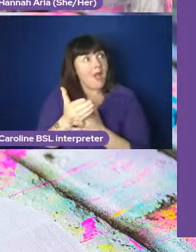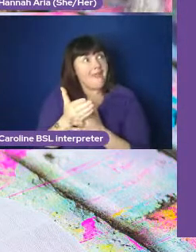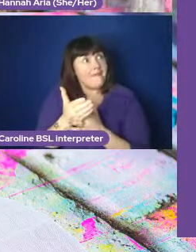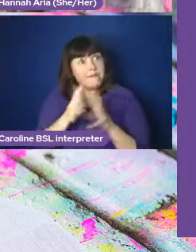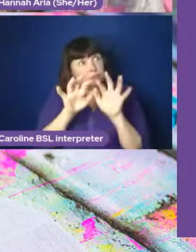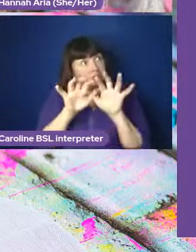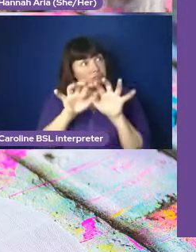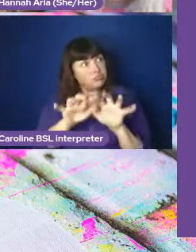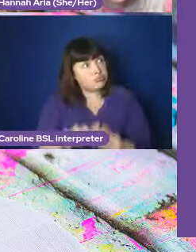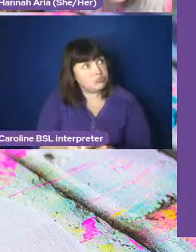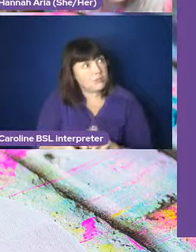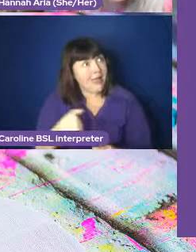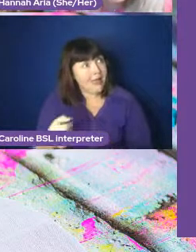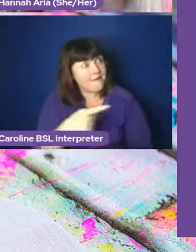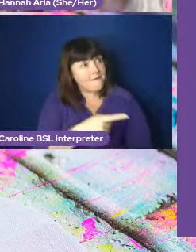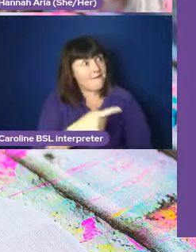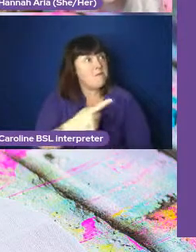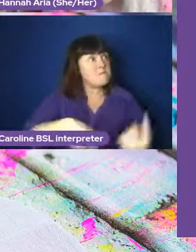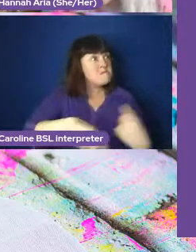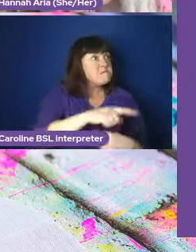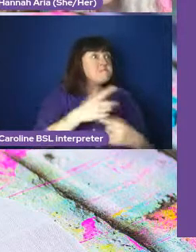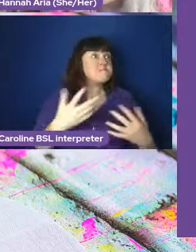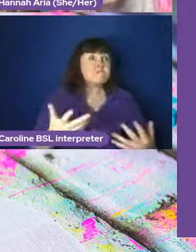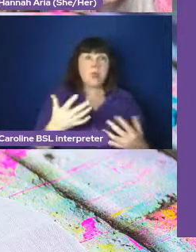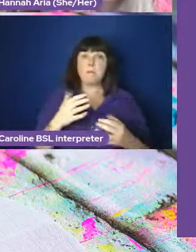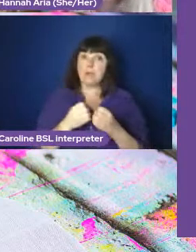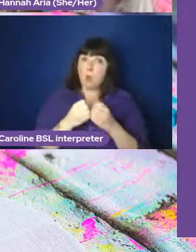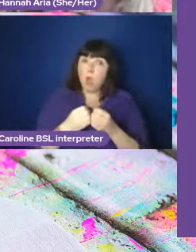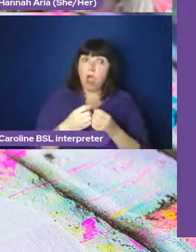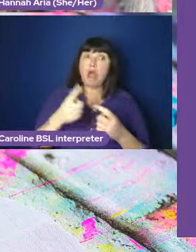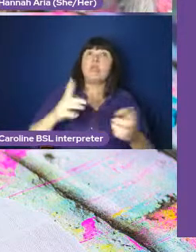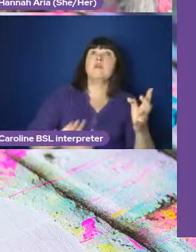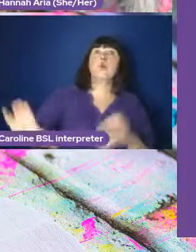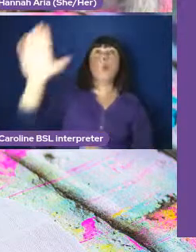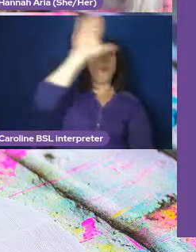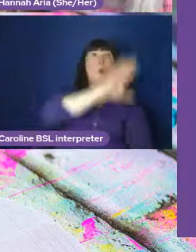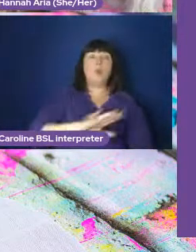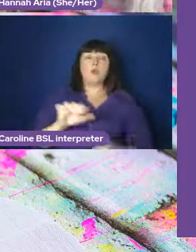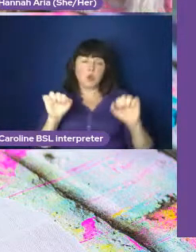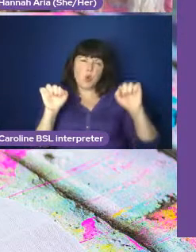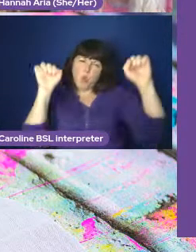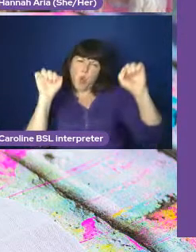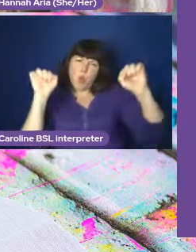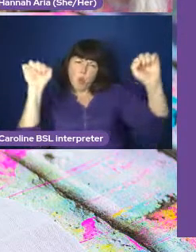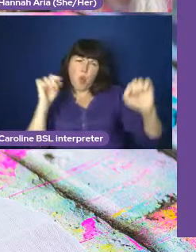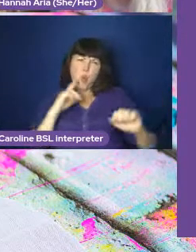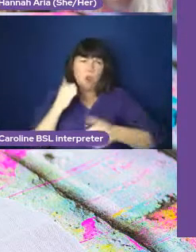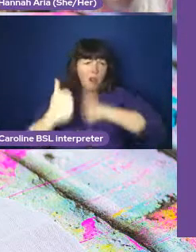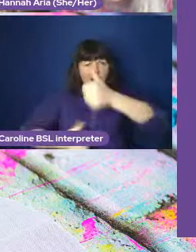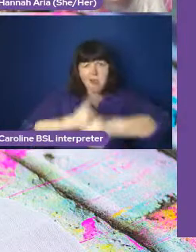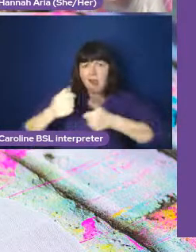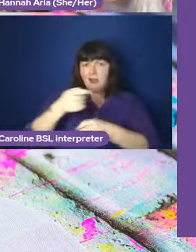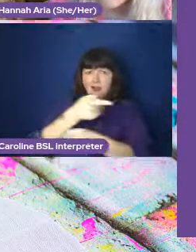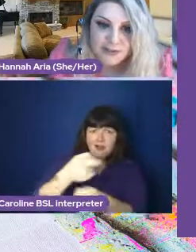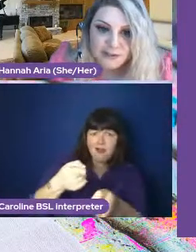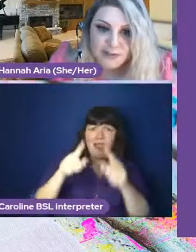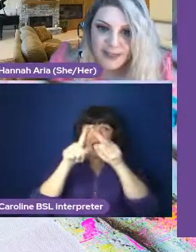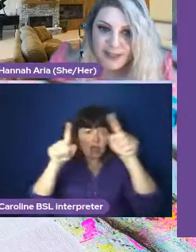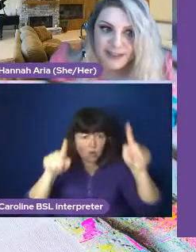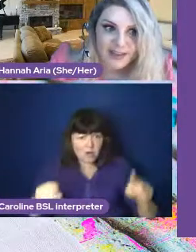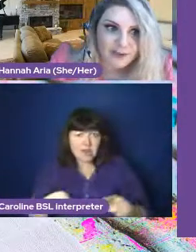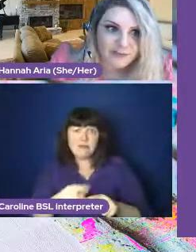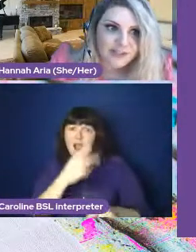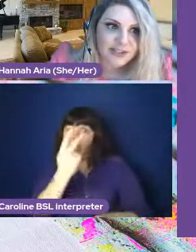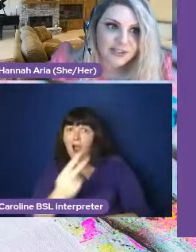it would be good if we could have cheerleaders far and wide to be talking in the chat and sharing what you think about people's work so we could sort